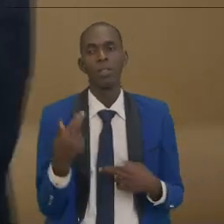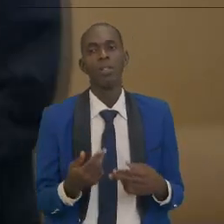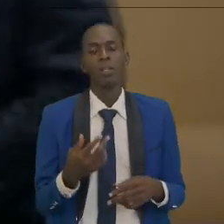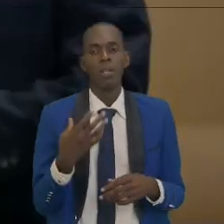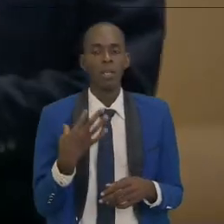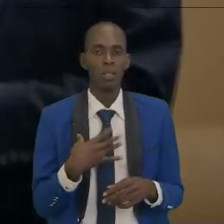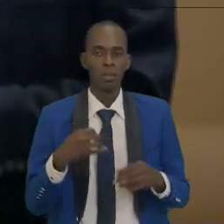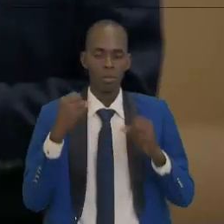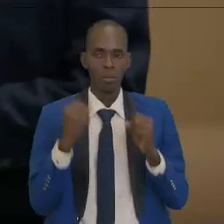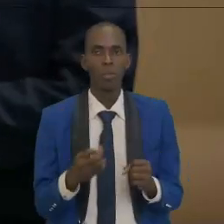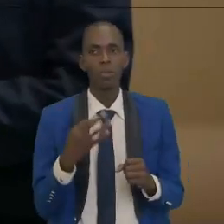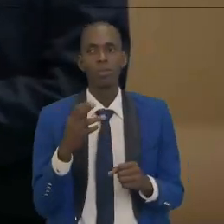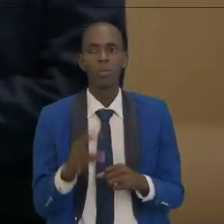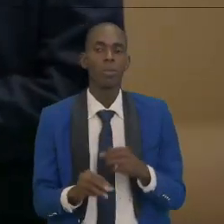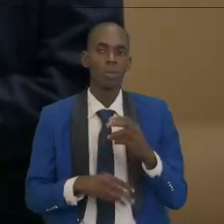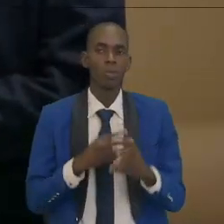world